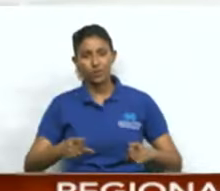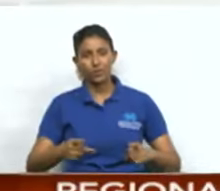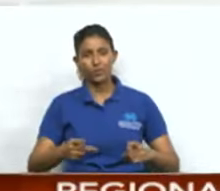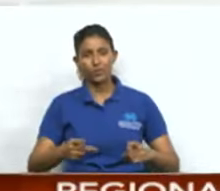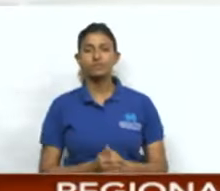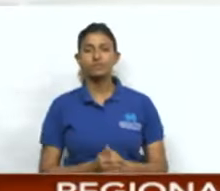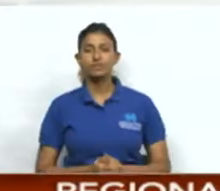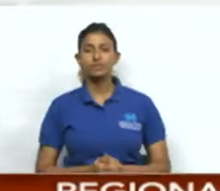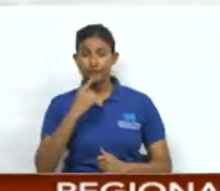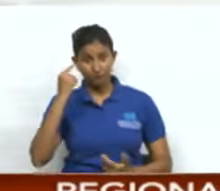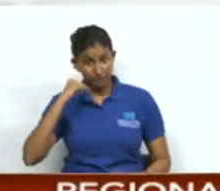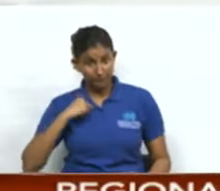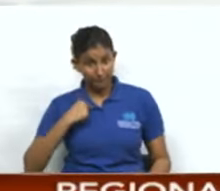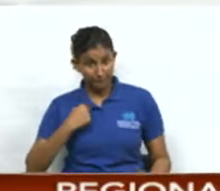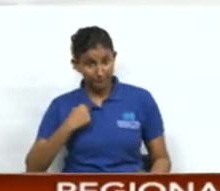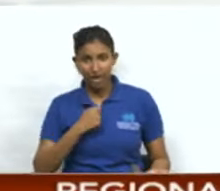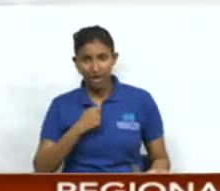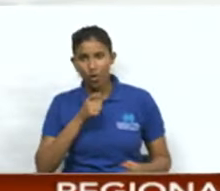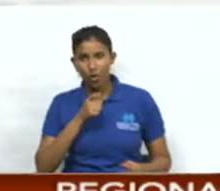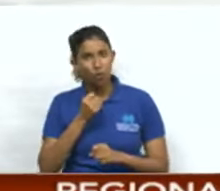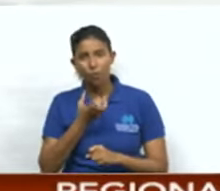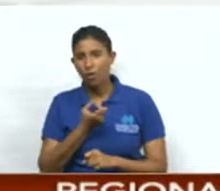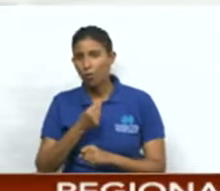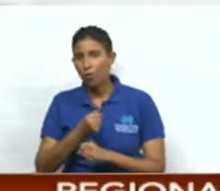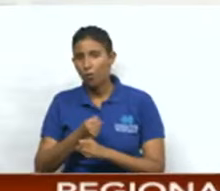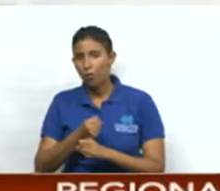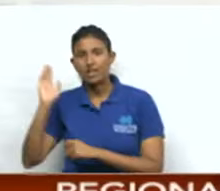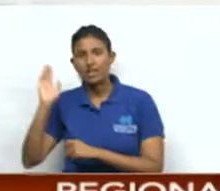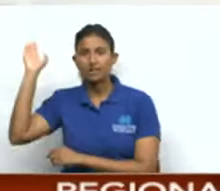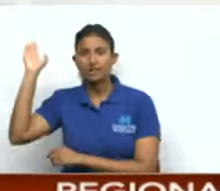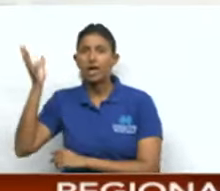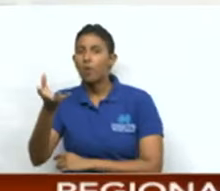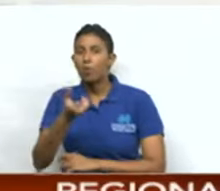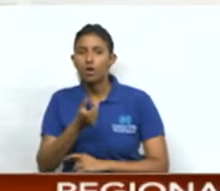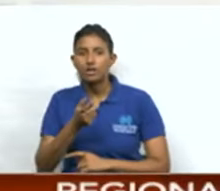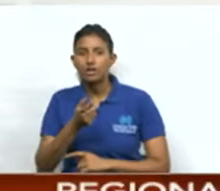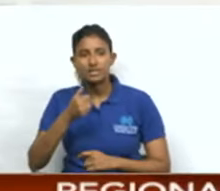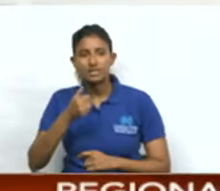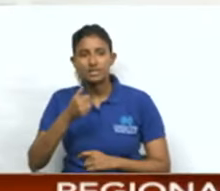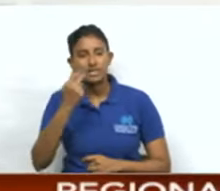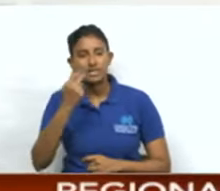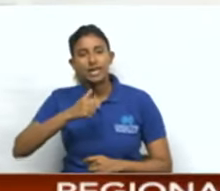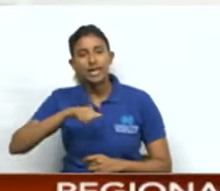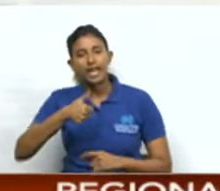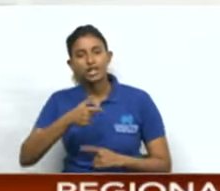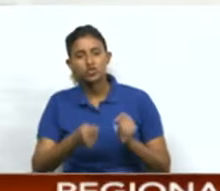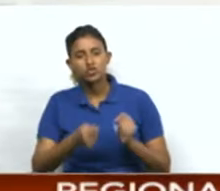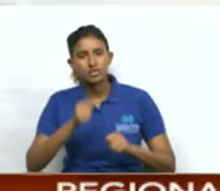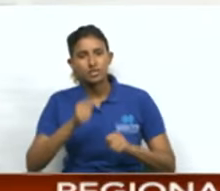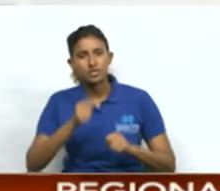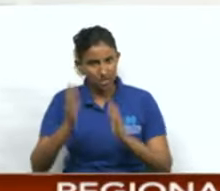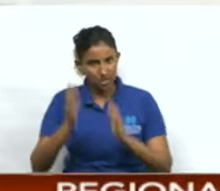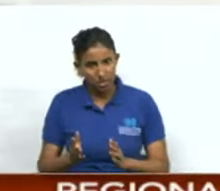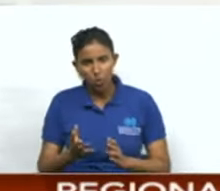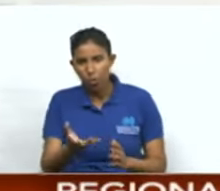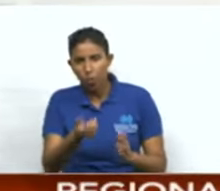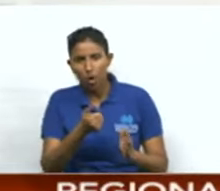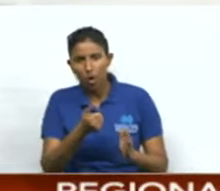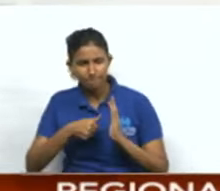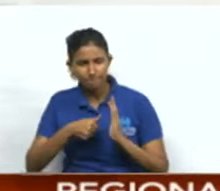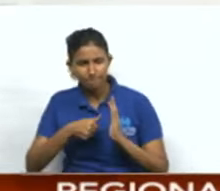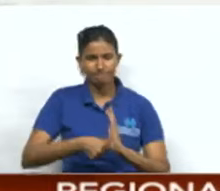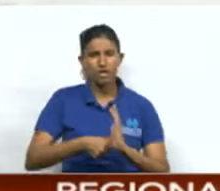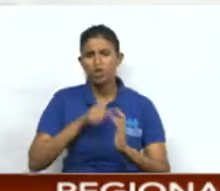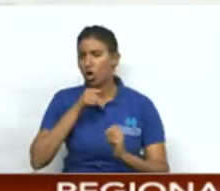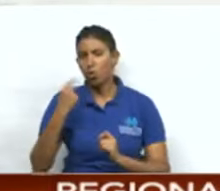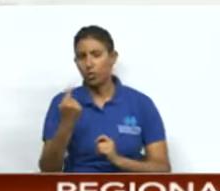what I'm looking for is the next Trinidadian who wants to make an impact, not just in his local community, but for the country itself. Look,